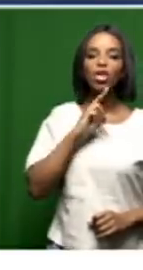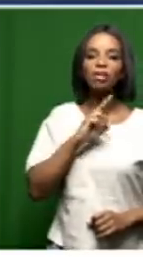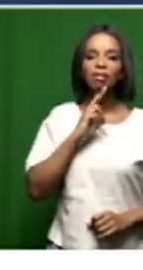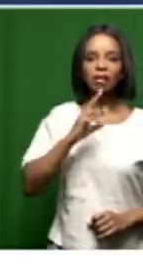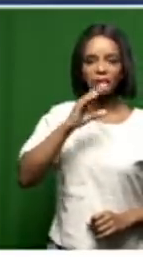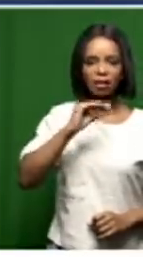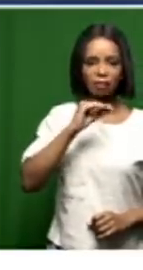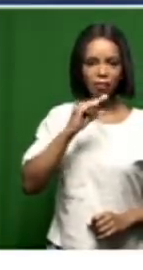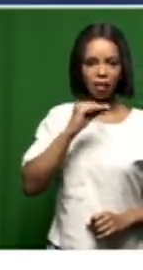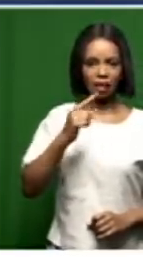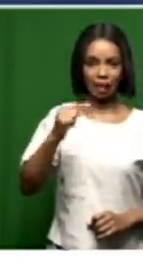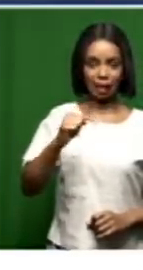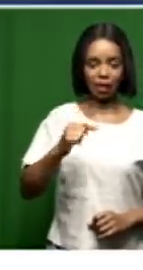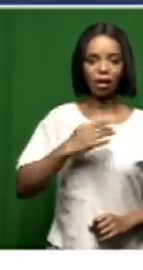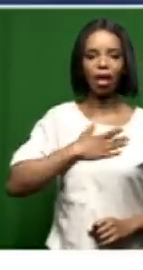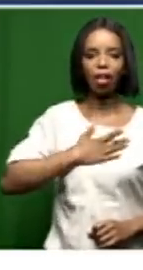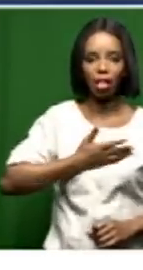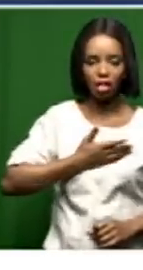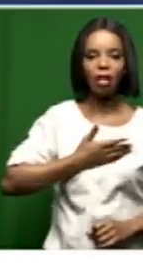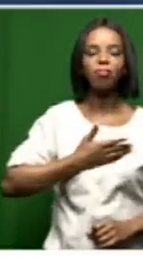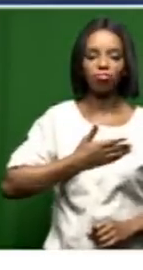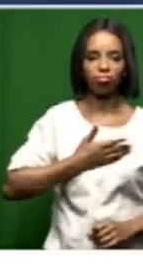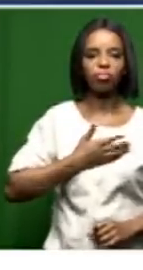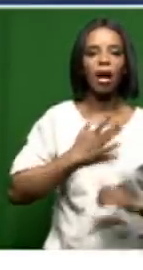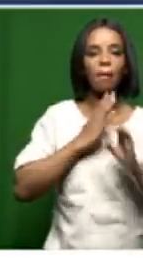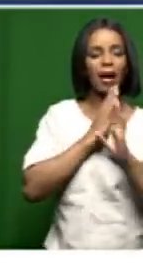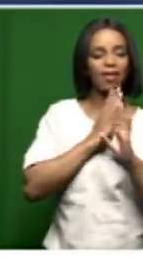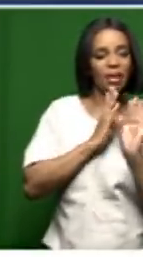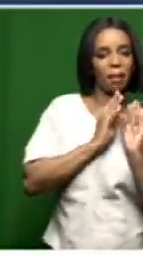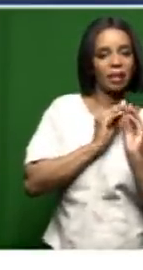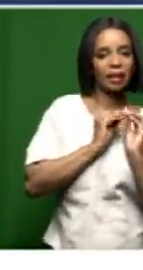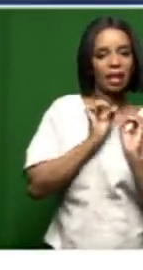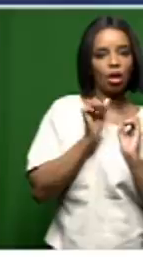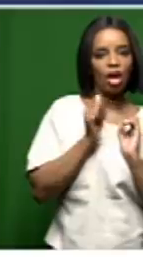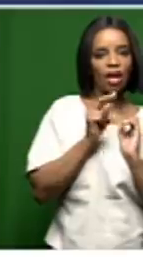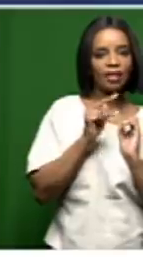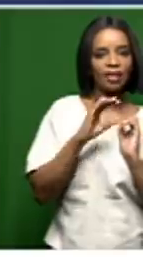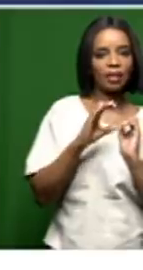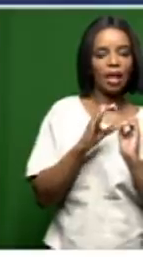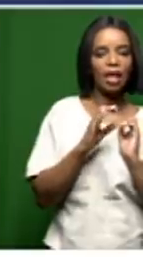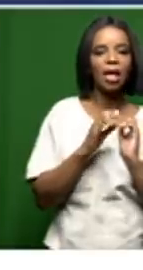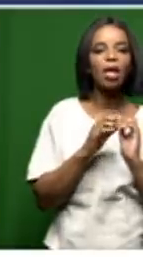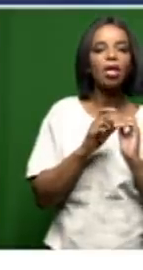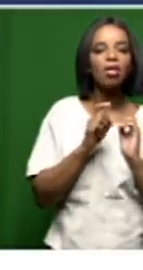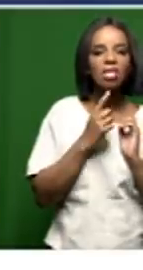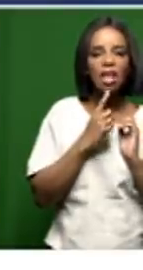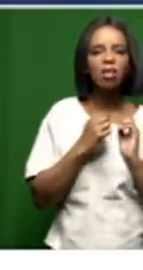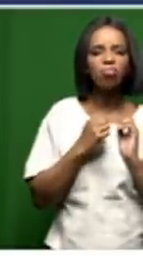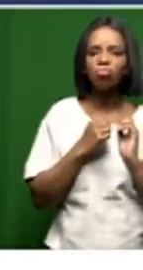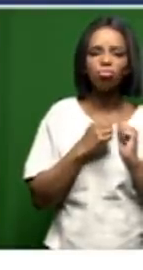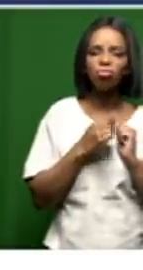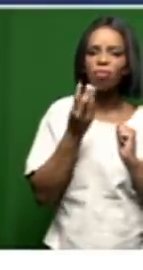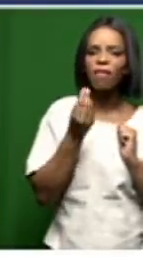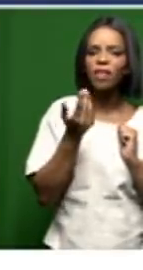and in it is made an admission in a private meeting of the African National Congress that funds were used for